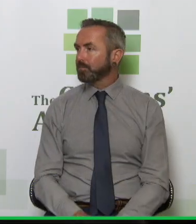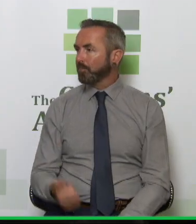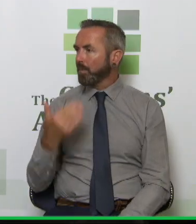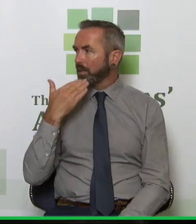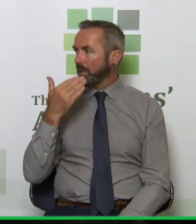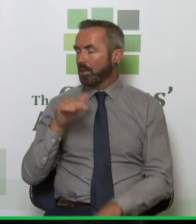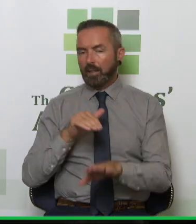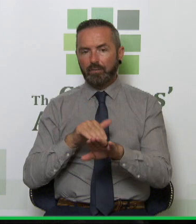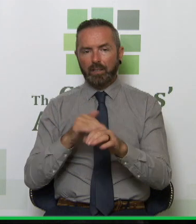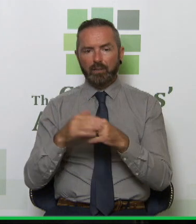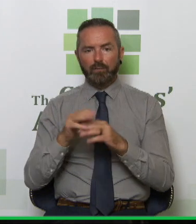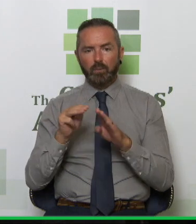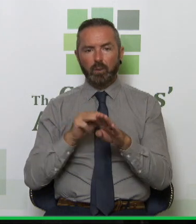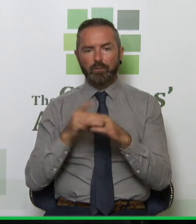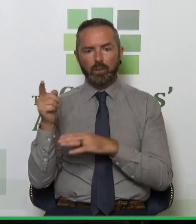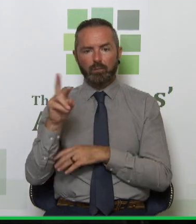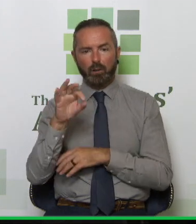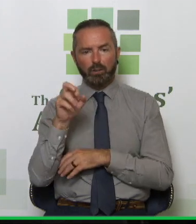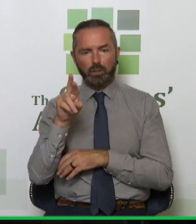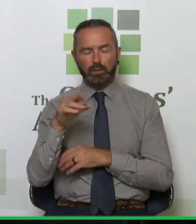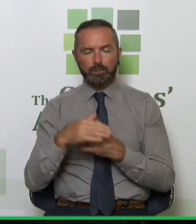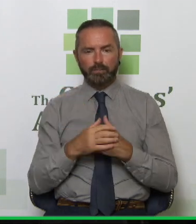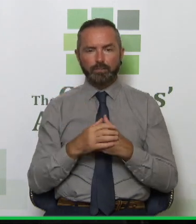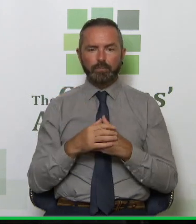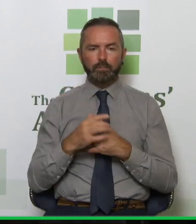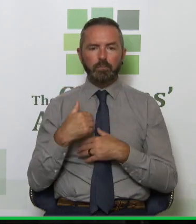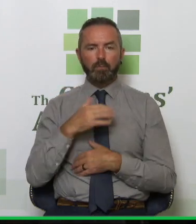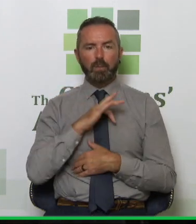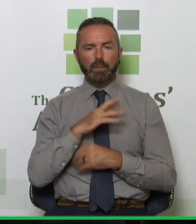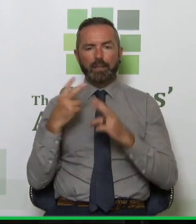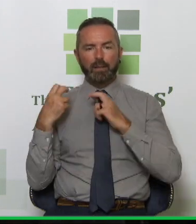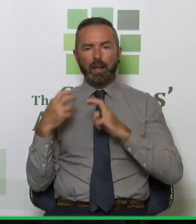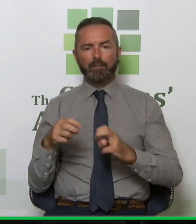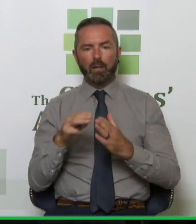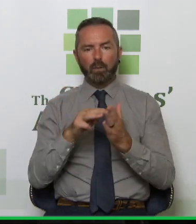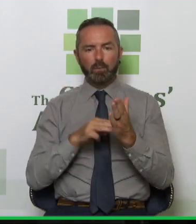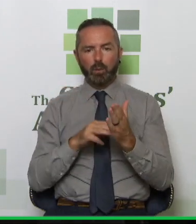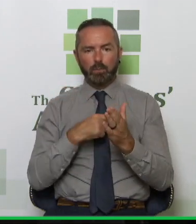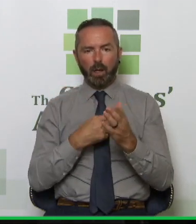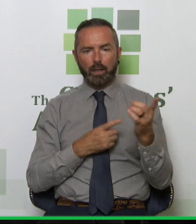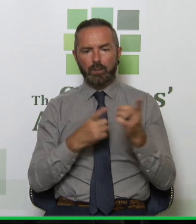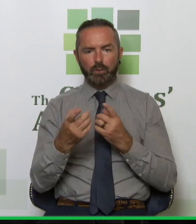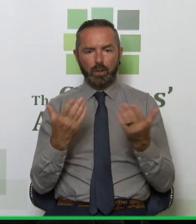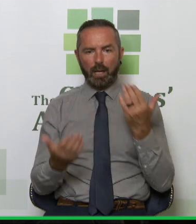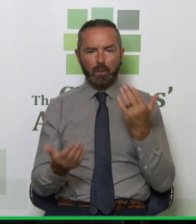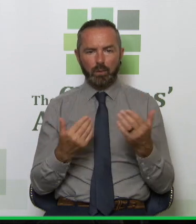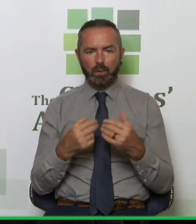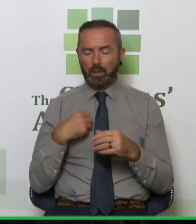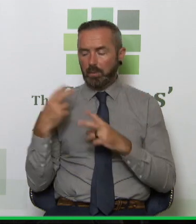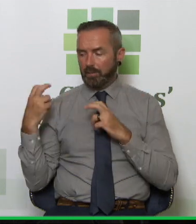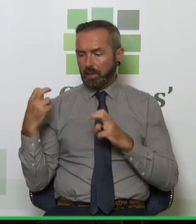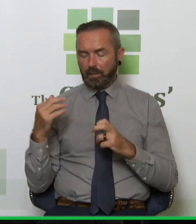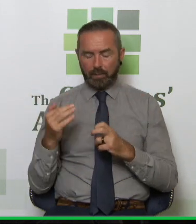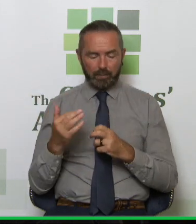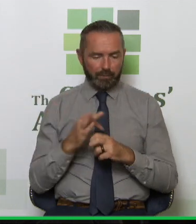of programs that you're engaged in. So I would evaluate the programs that I do. I've been evaluating